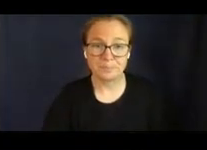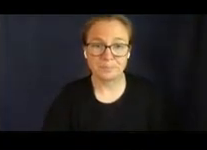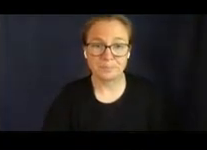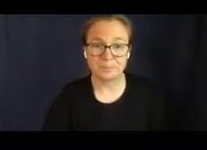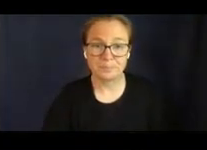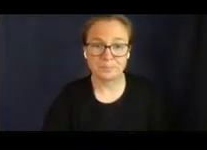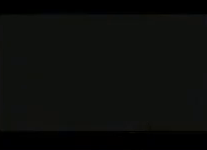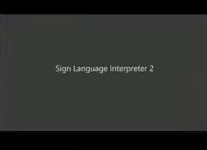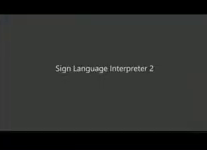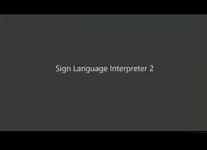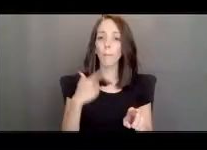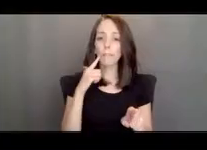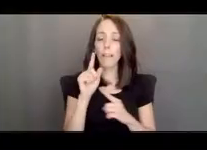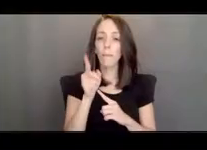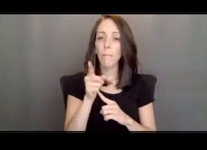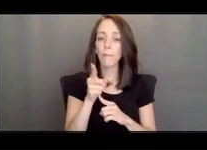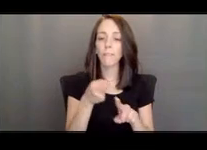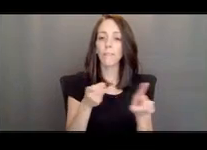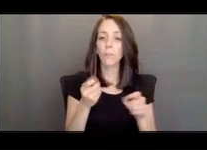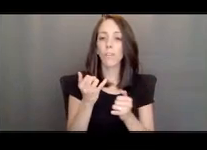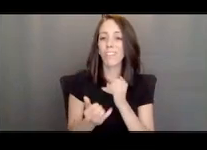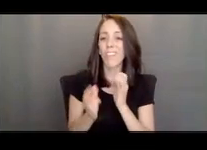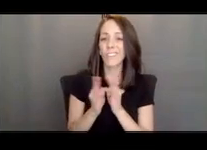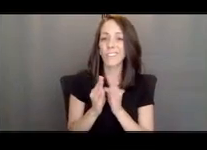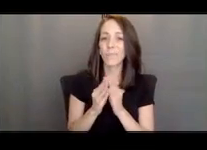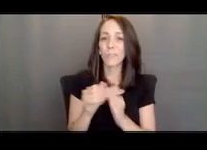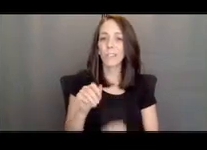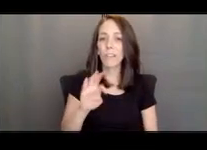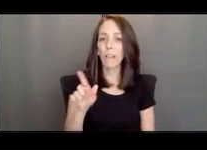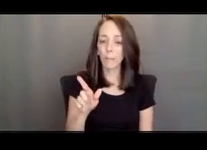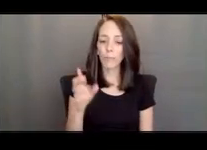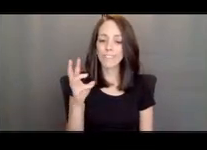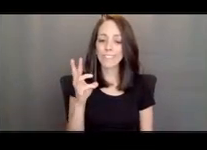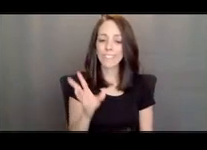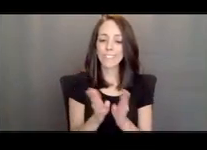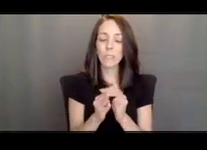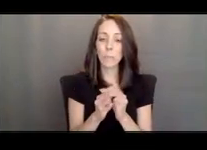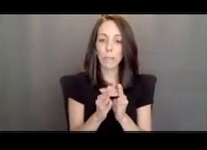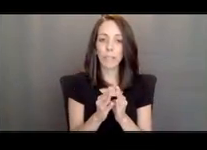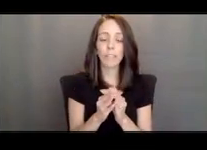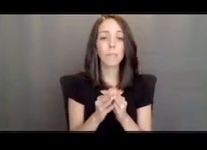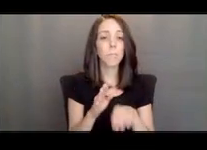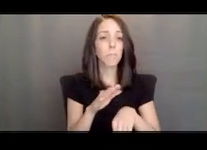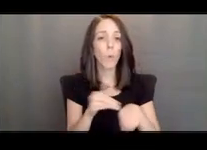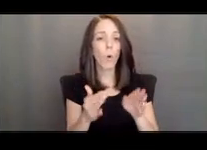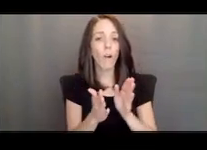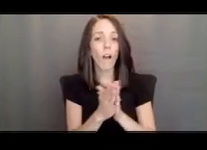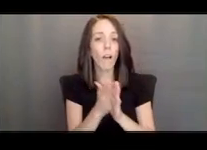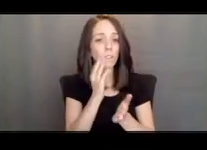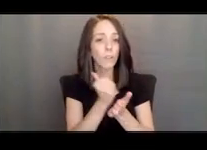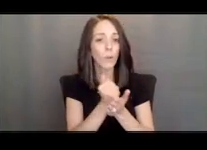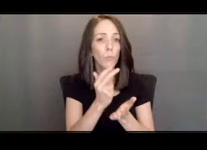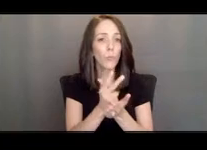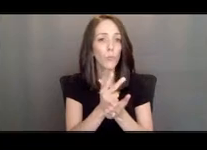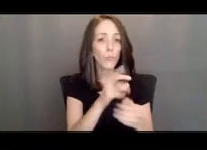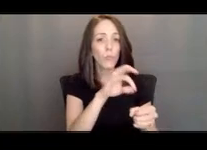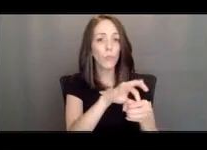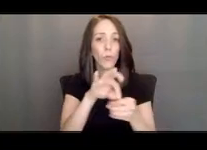April 16 meeting in their books. I will call for a motion to approve those minutes.